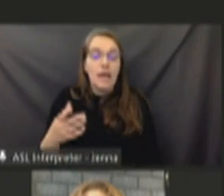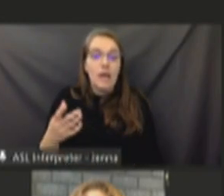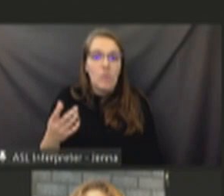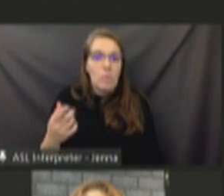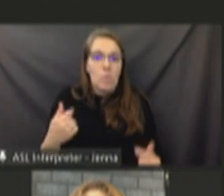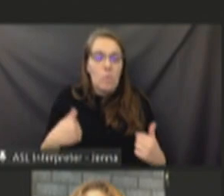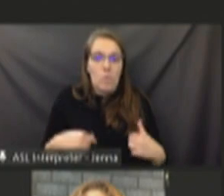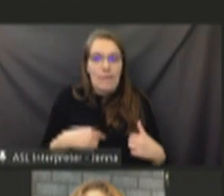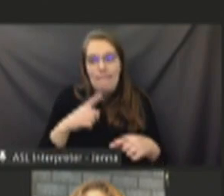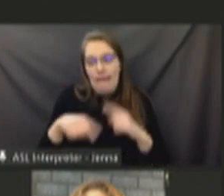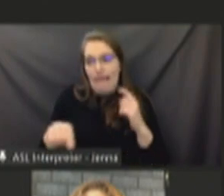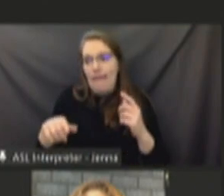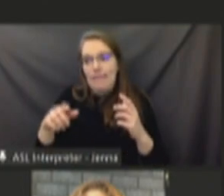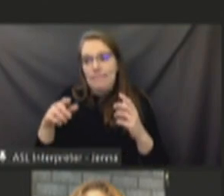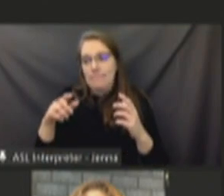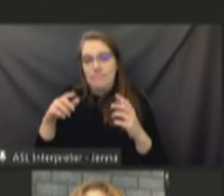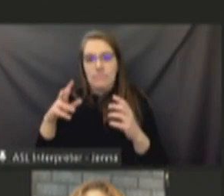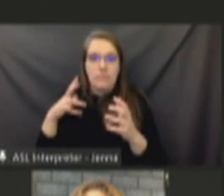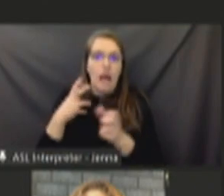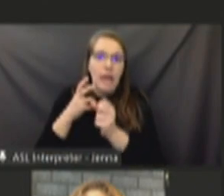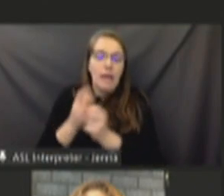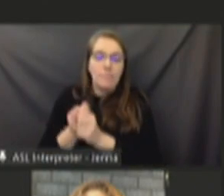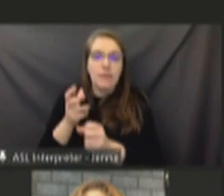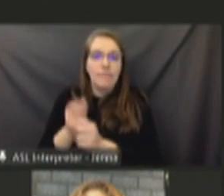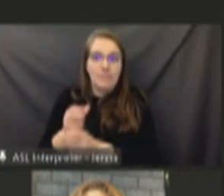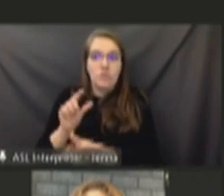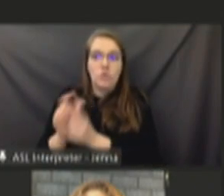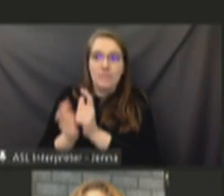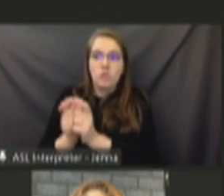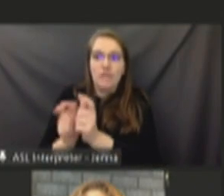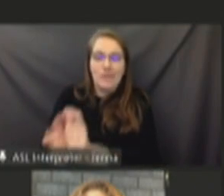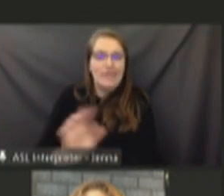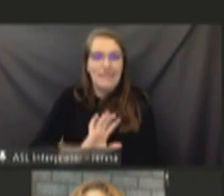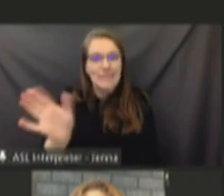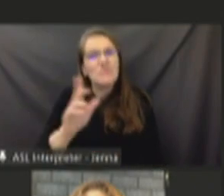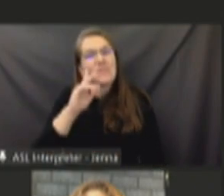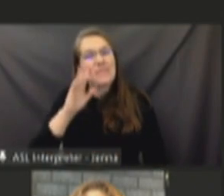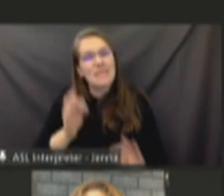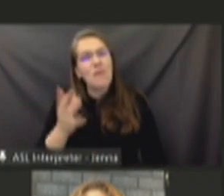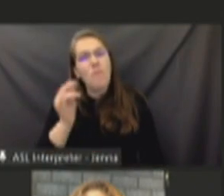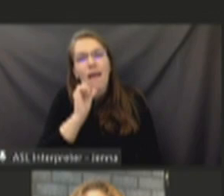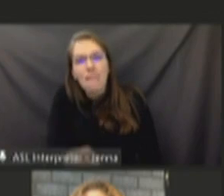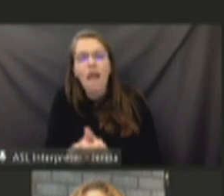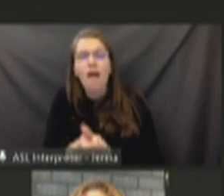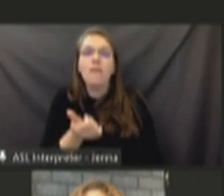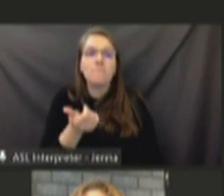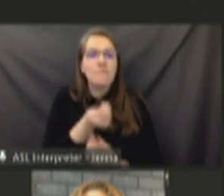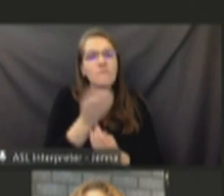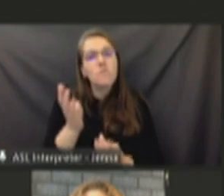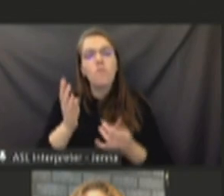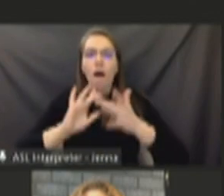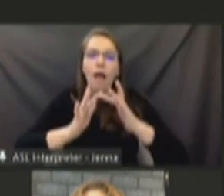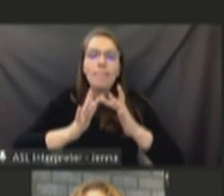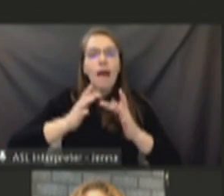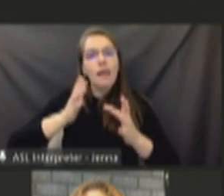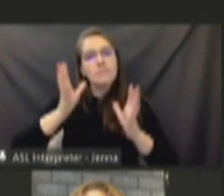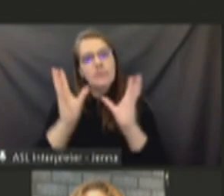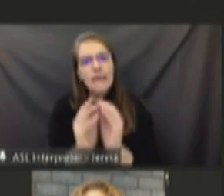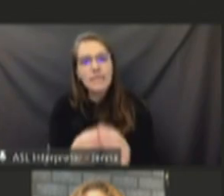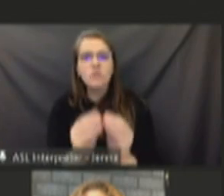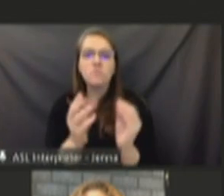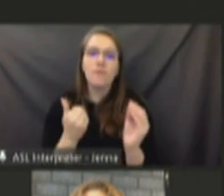get translated all the time. So we thought, why not create a virtual session, some info sessions that we would have on a weekly basis